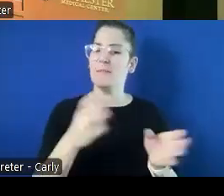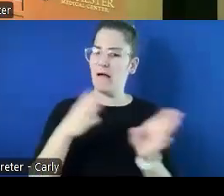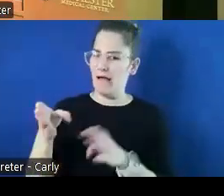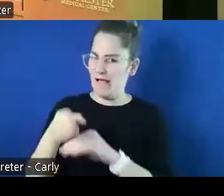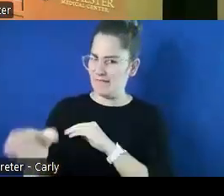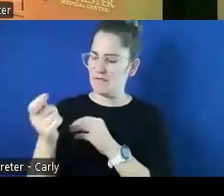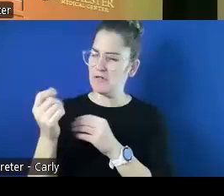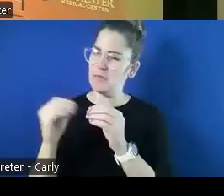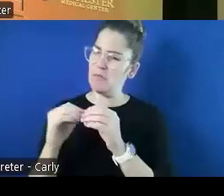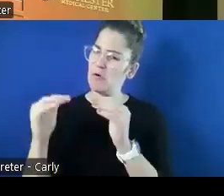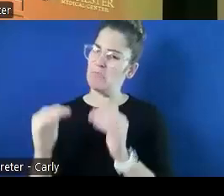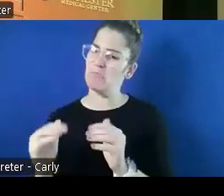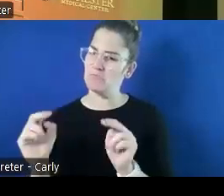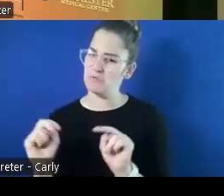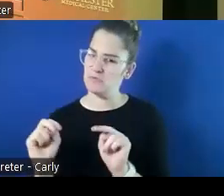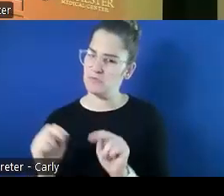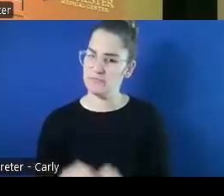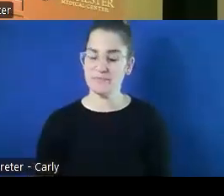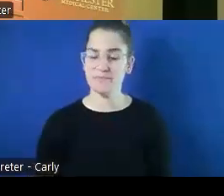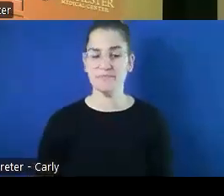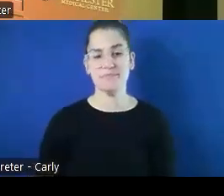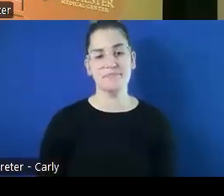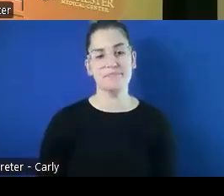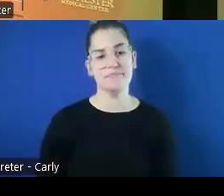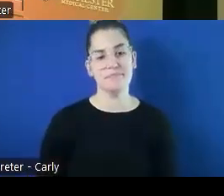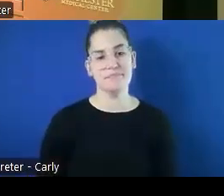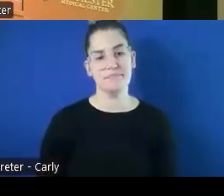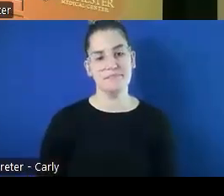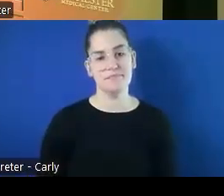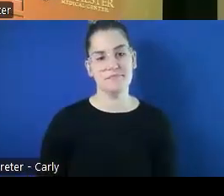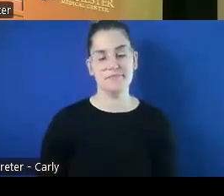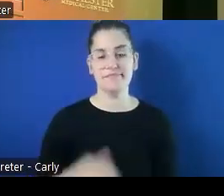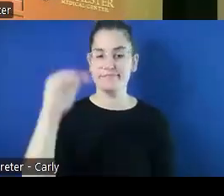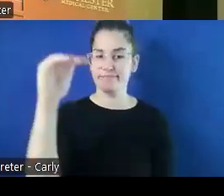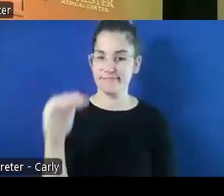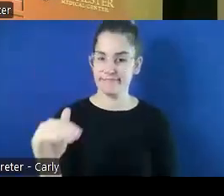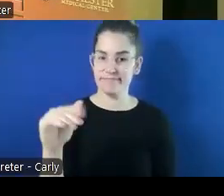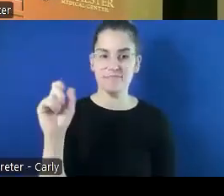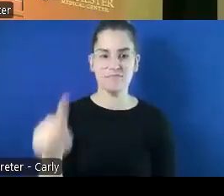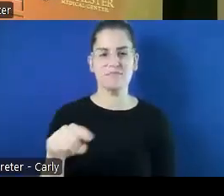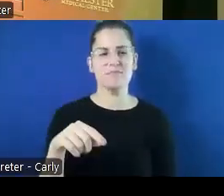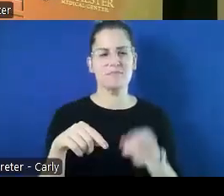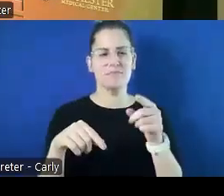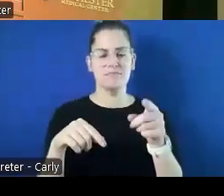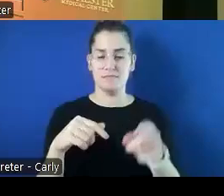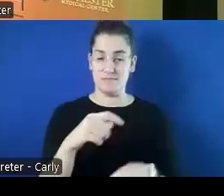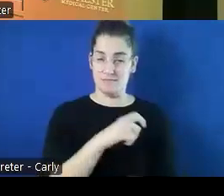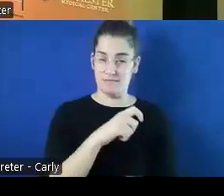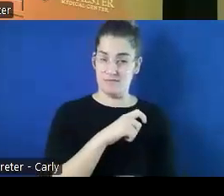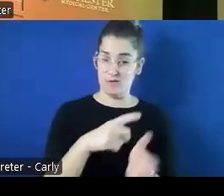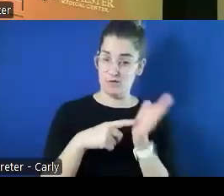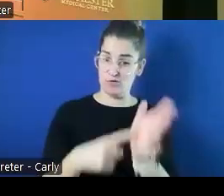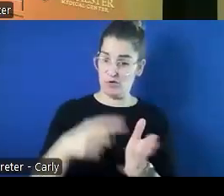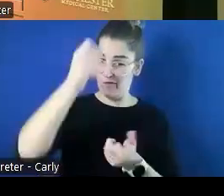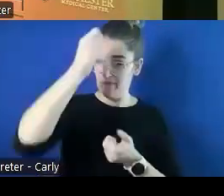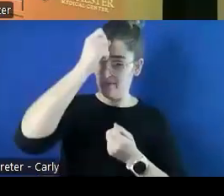the ride-along. The fourth question was related to whether the expectation was that police officers show empathy